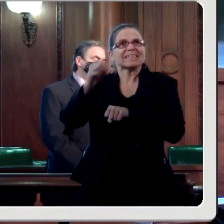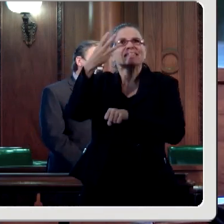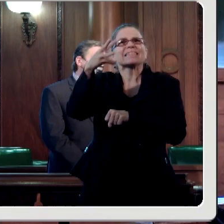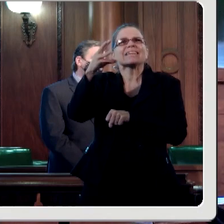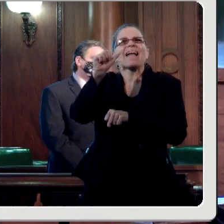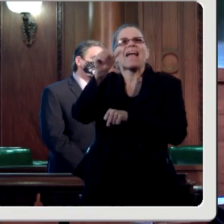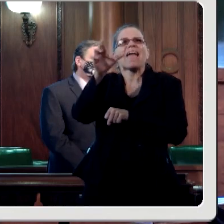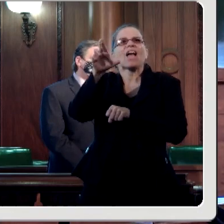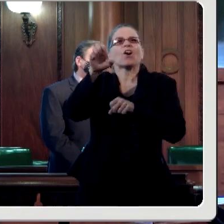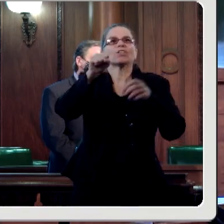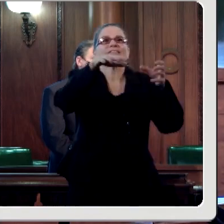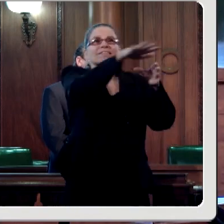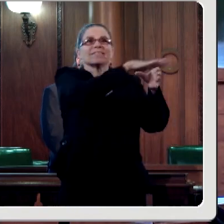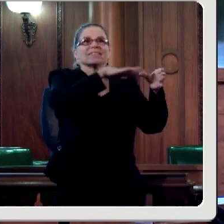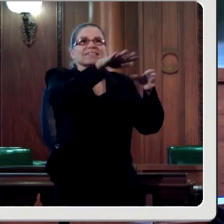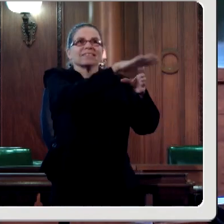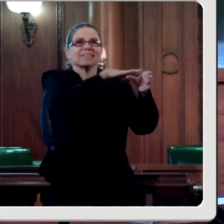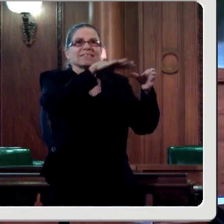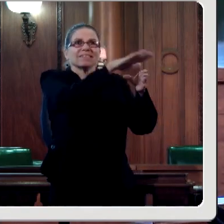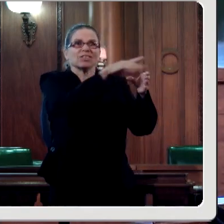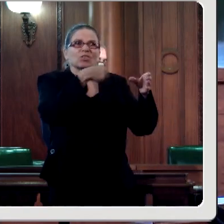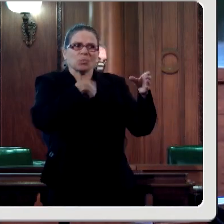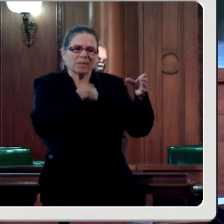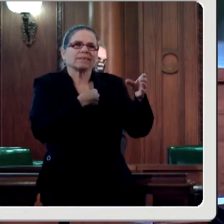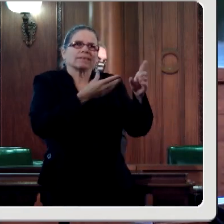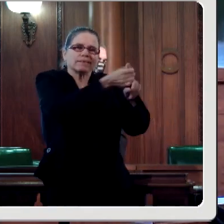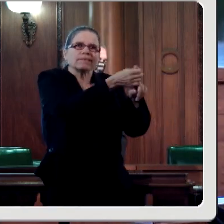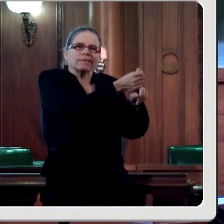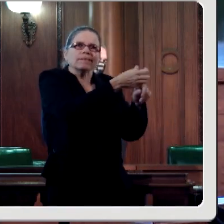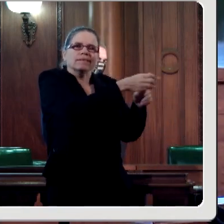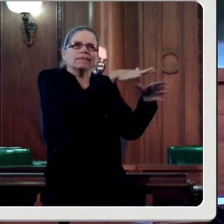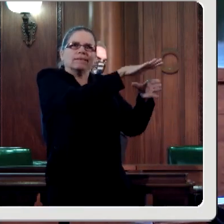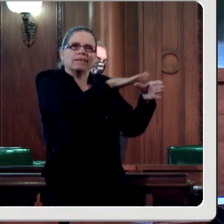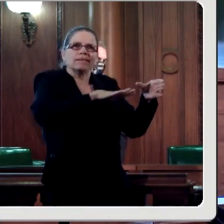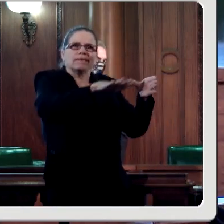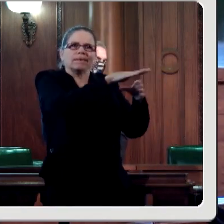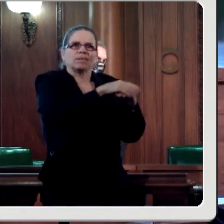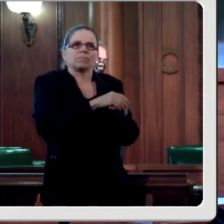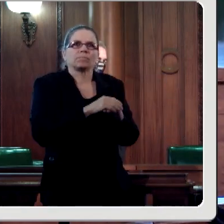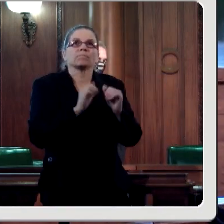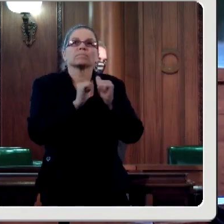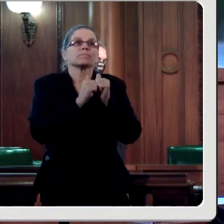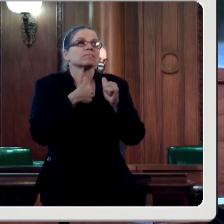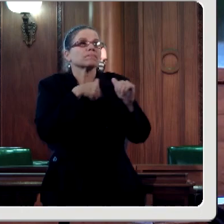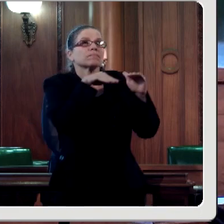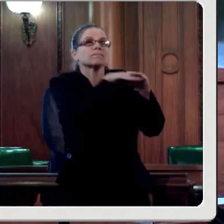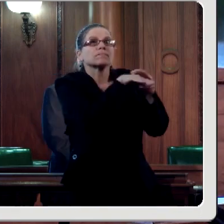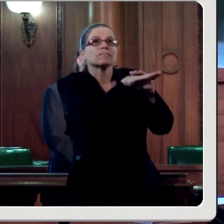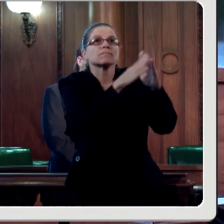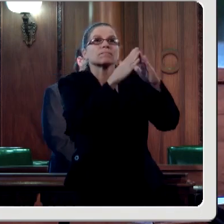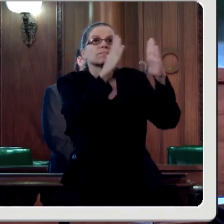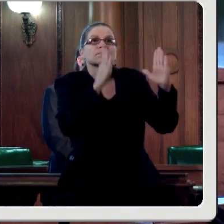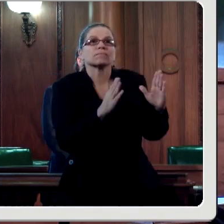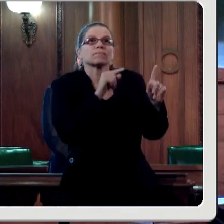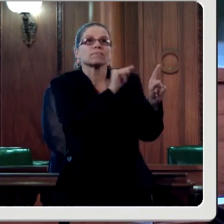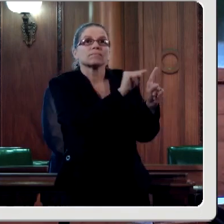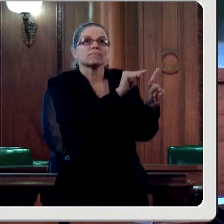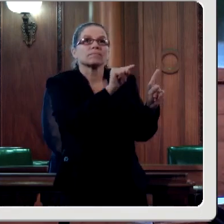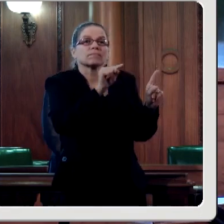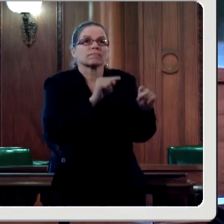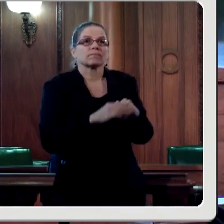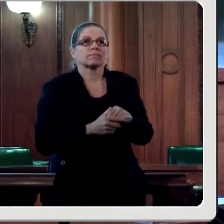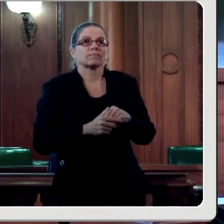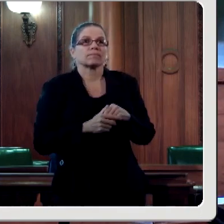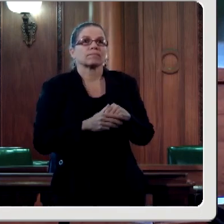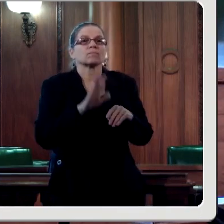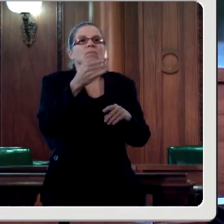homes. Homes where the house was entered through a back door and keys or a pocketbook was taken off the table,